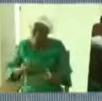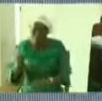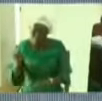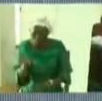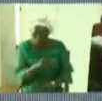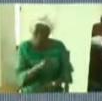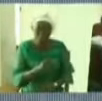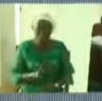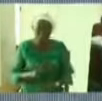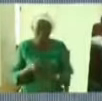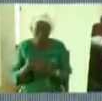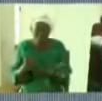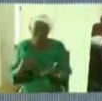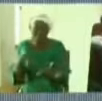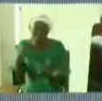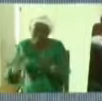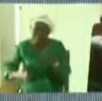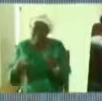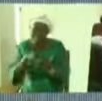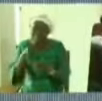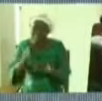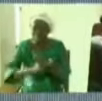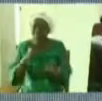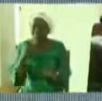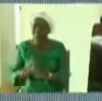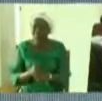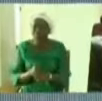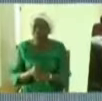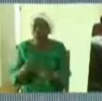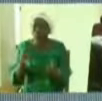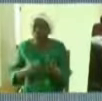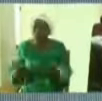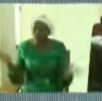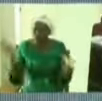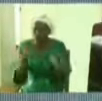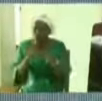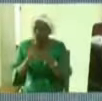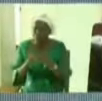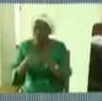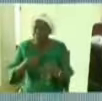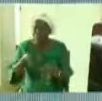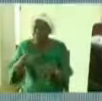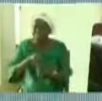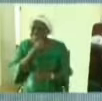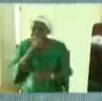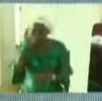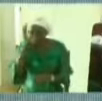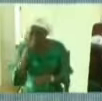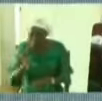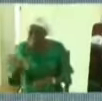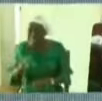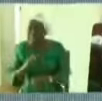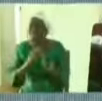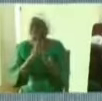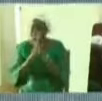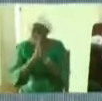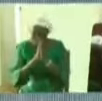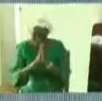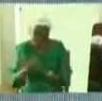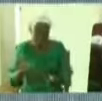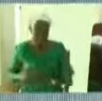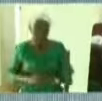before the end of the year to join me in fasting and praying. Very,